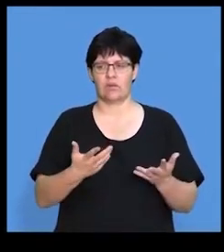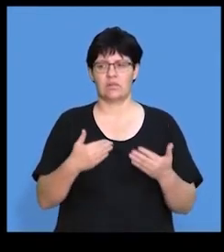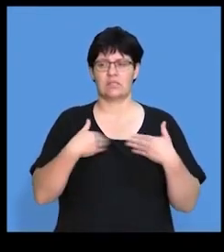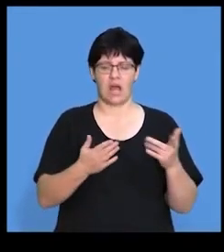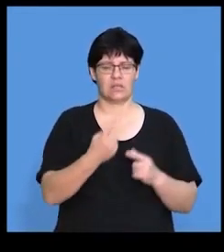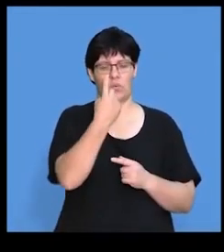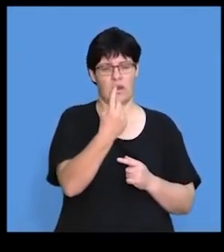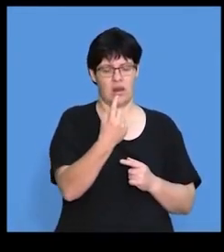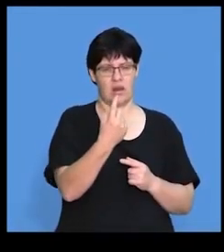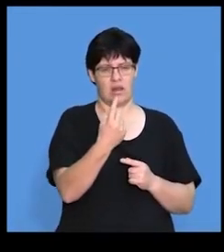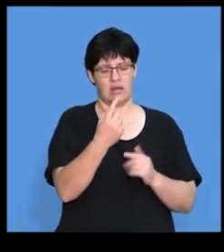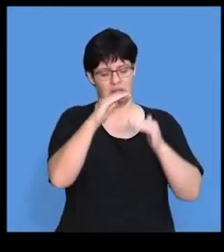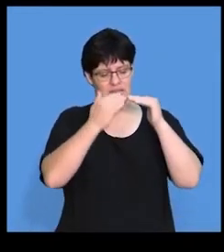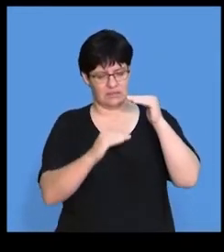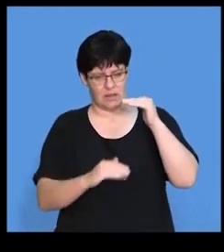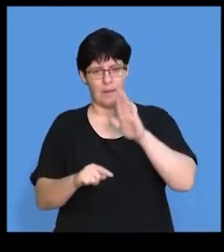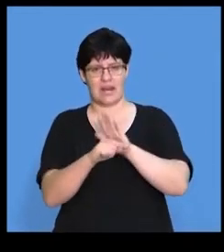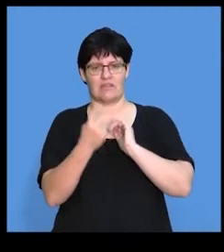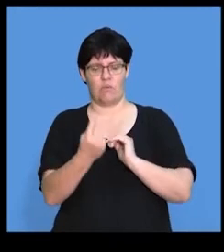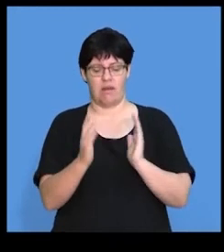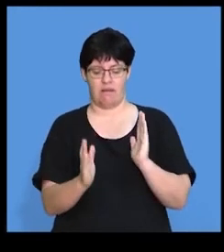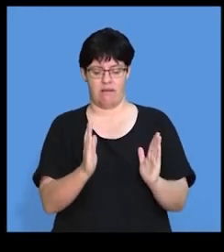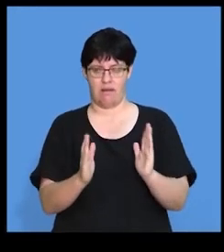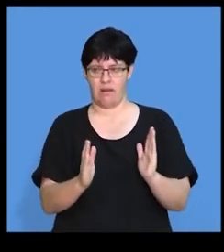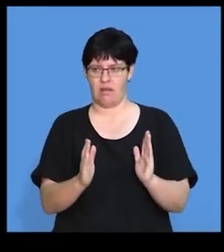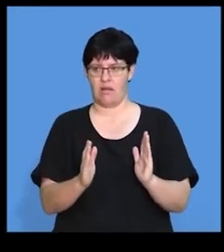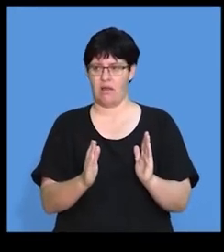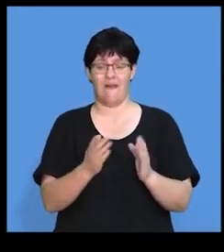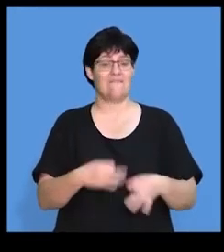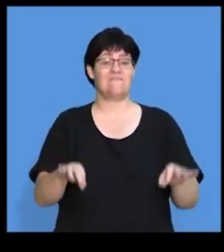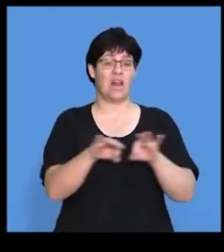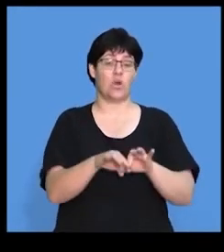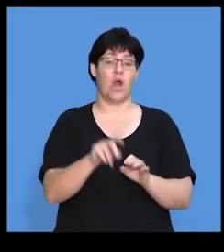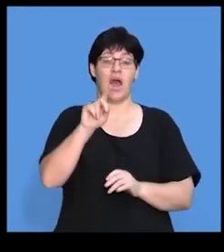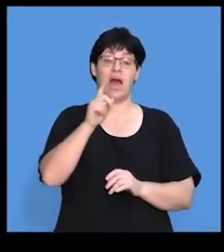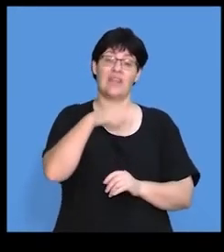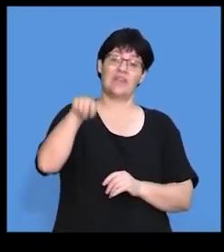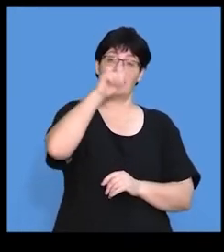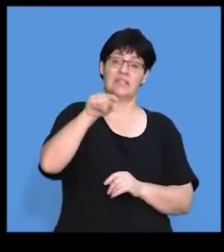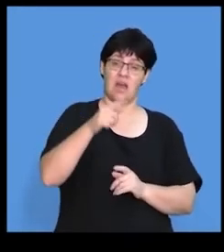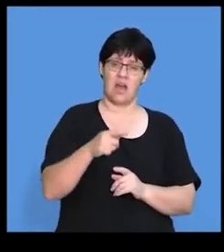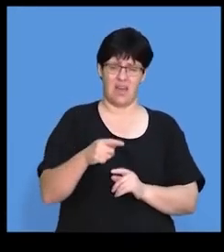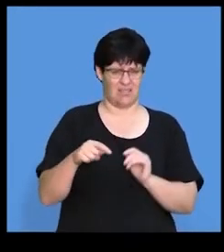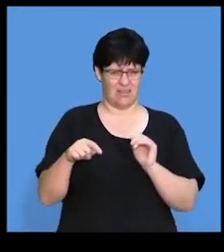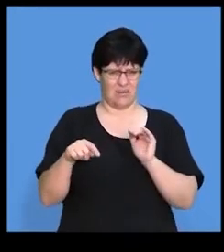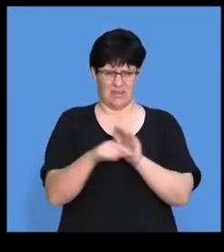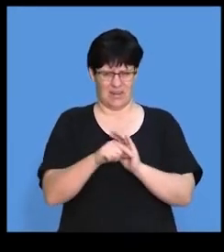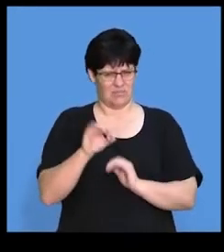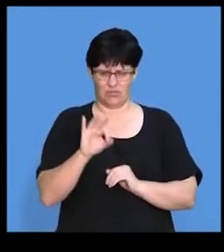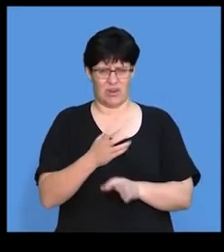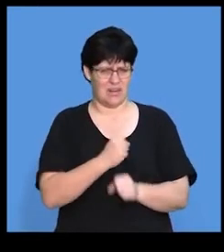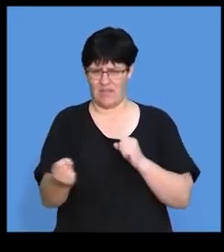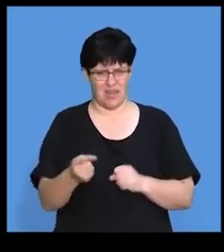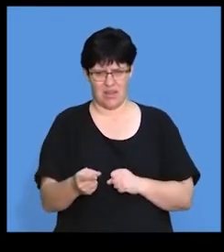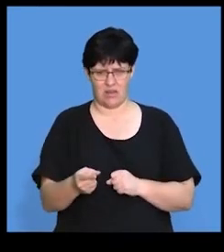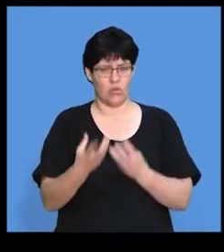that. So it starts at 1 and it goes down to -1. So there's no value of theta that is going to make cos of theta equal to